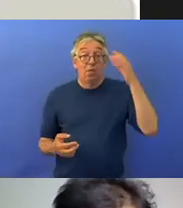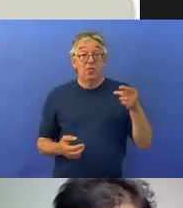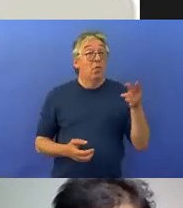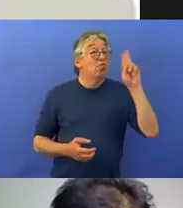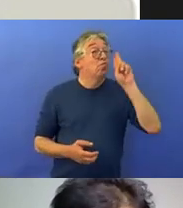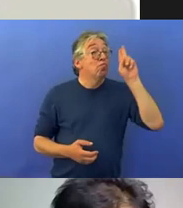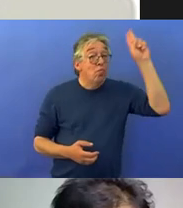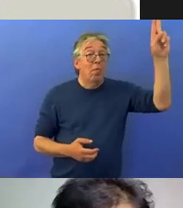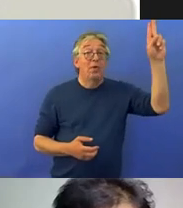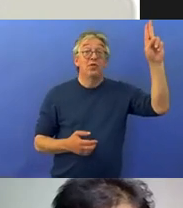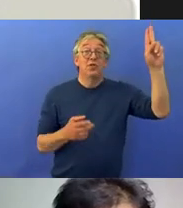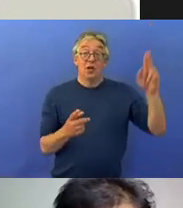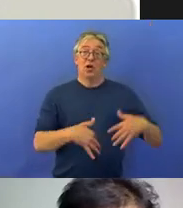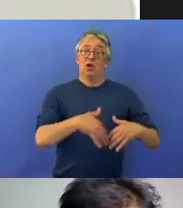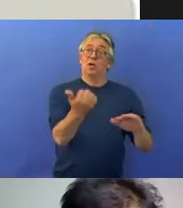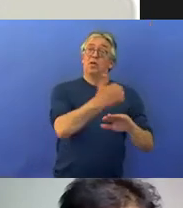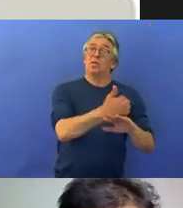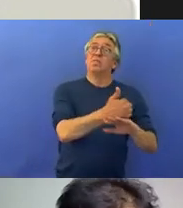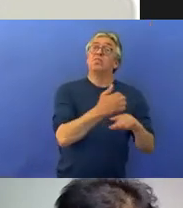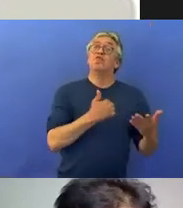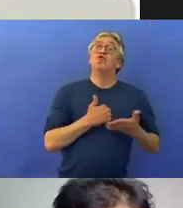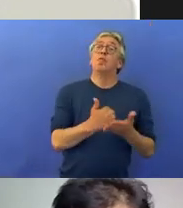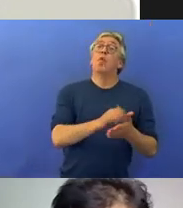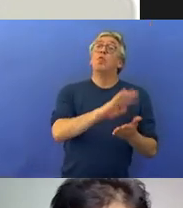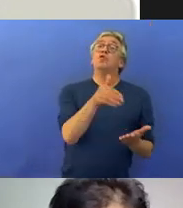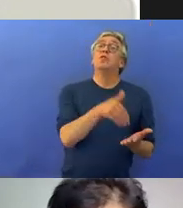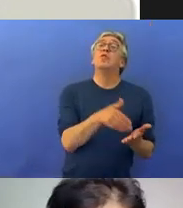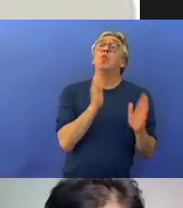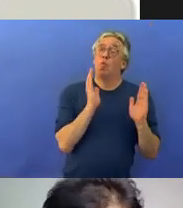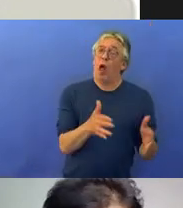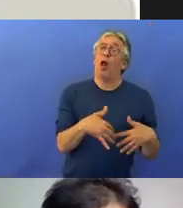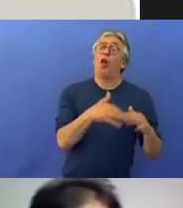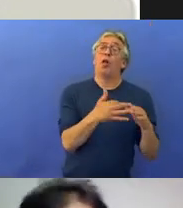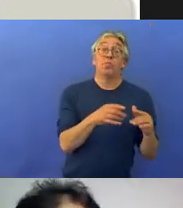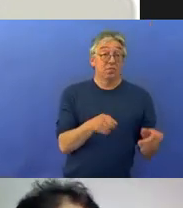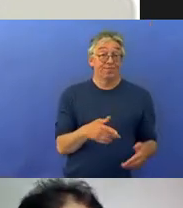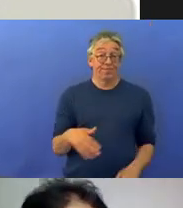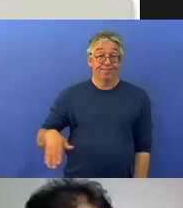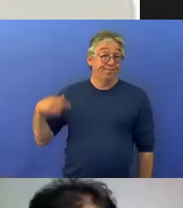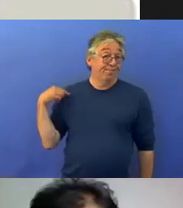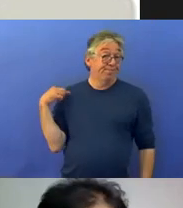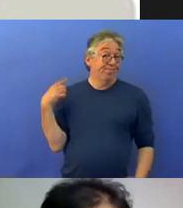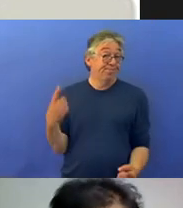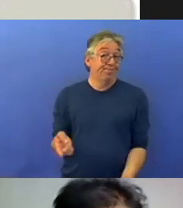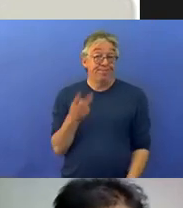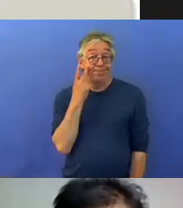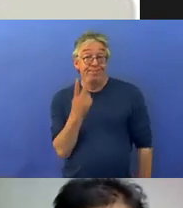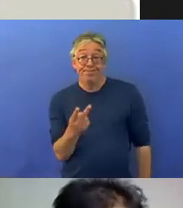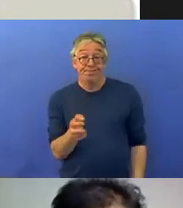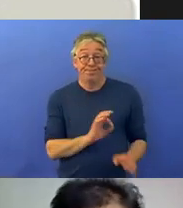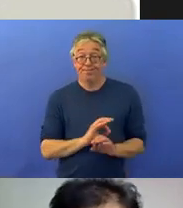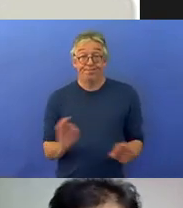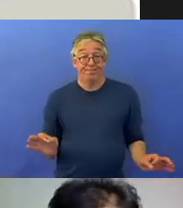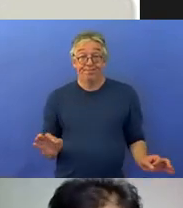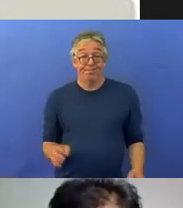of institution, but it is not implemented yet. Last year, the first